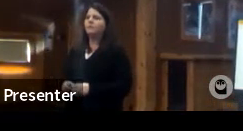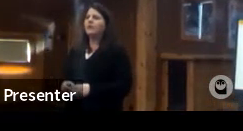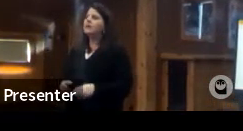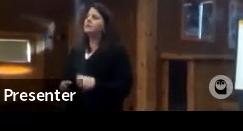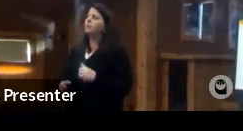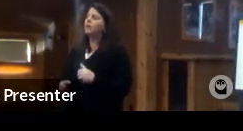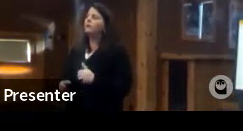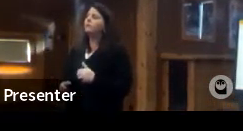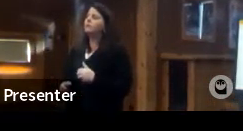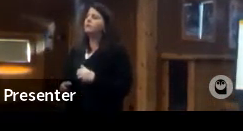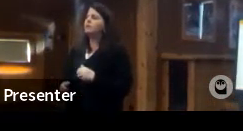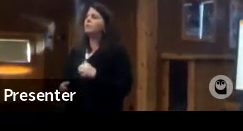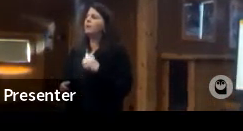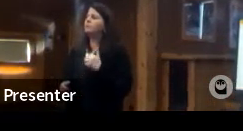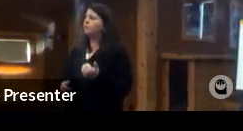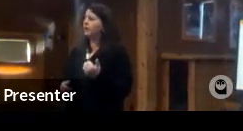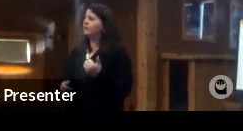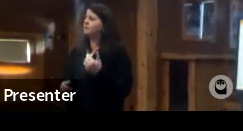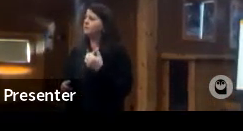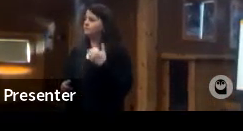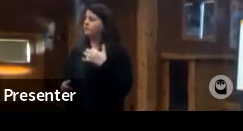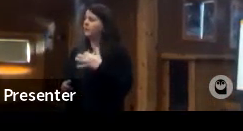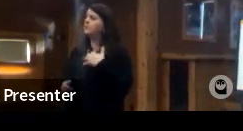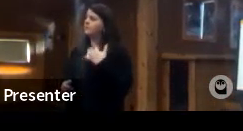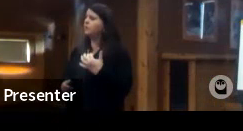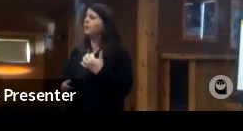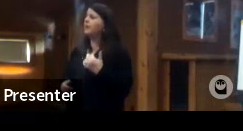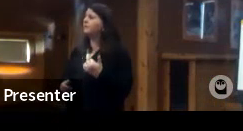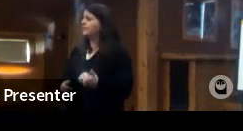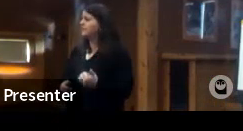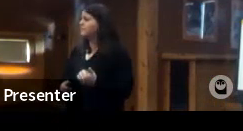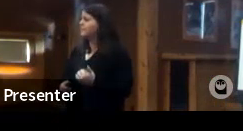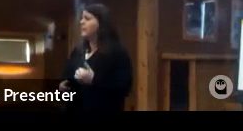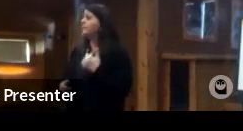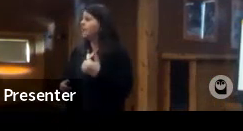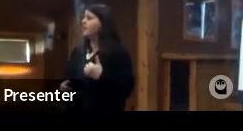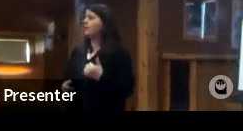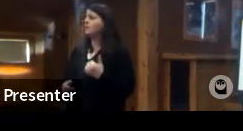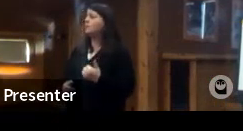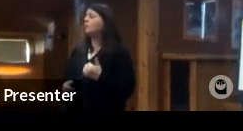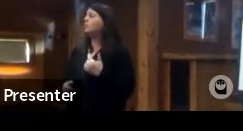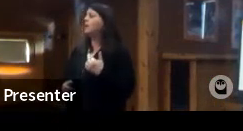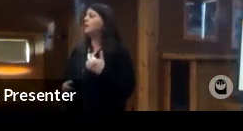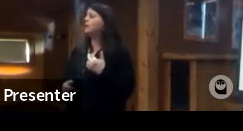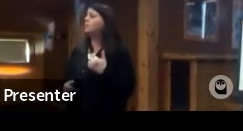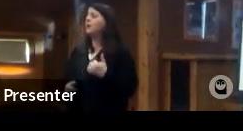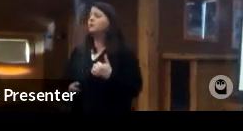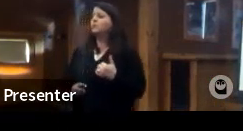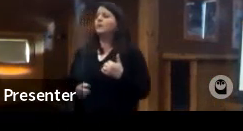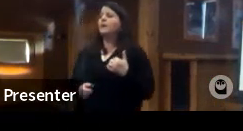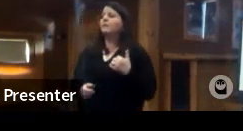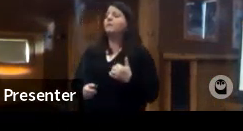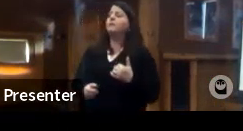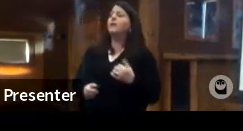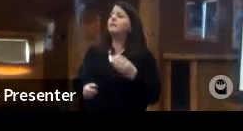an advocate because, number one, there was concern about betrayal, feelings of betrayal by the victim, and they are the number one priority,